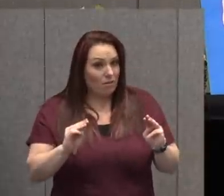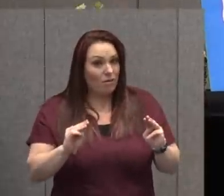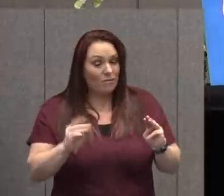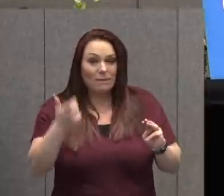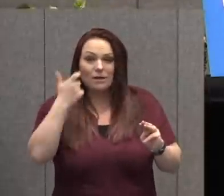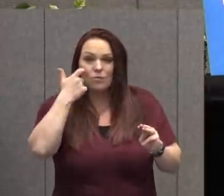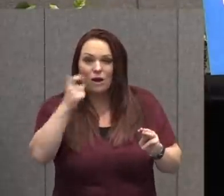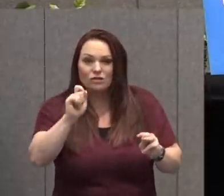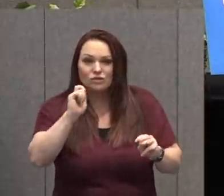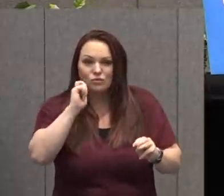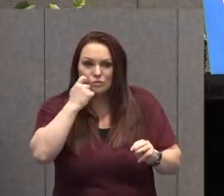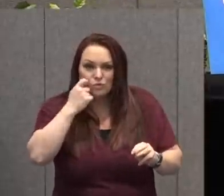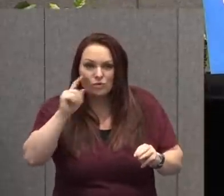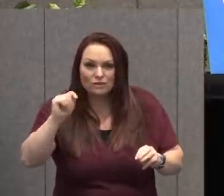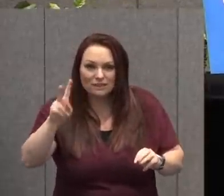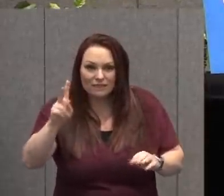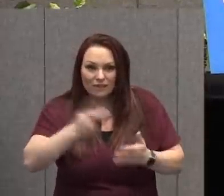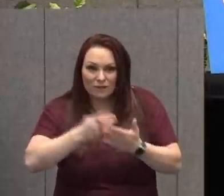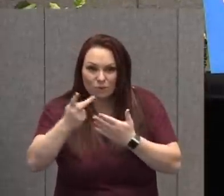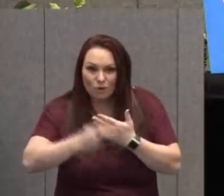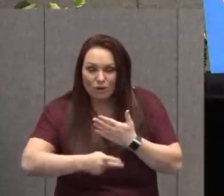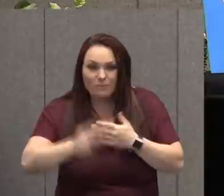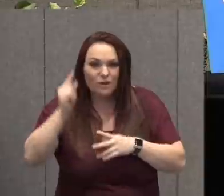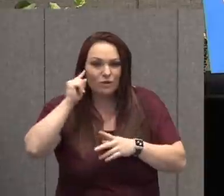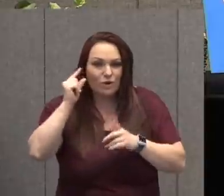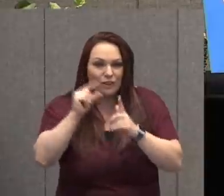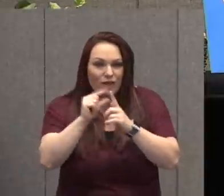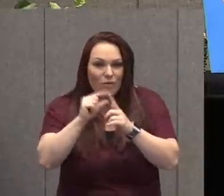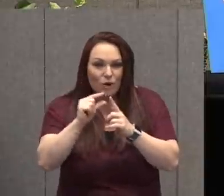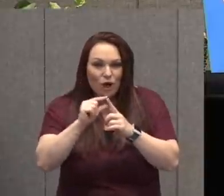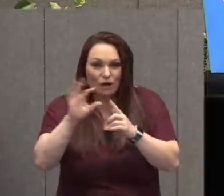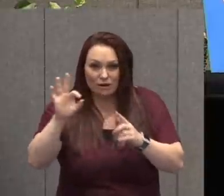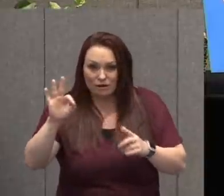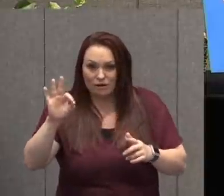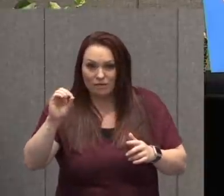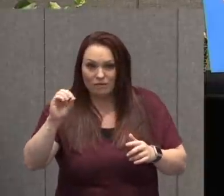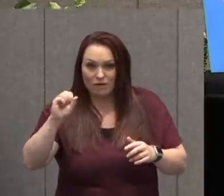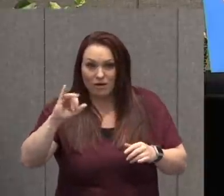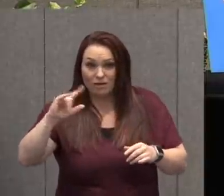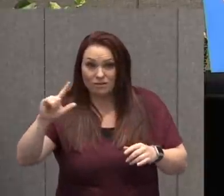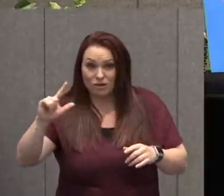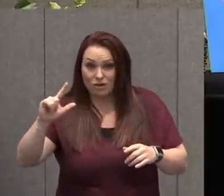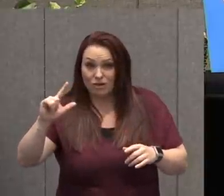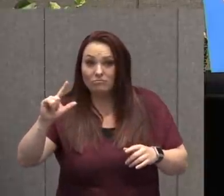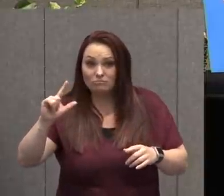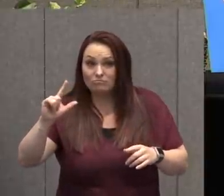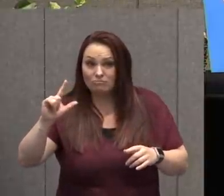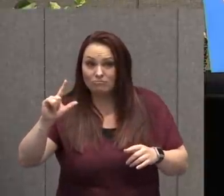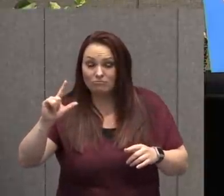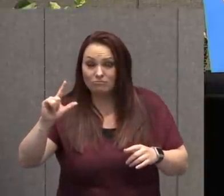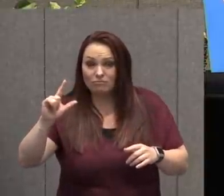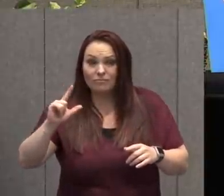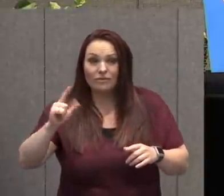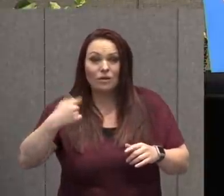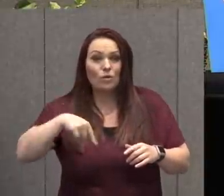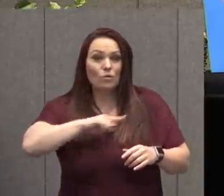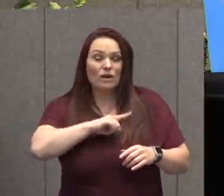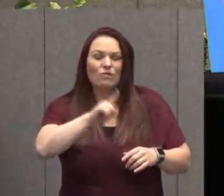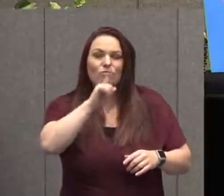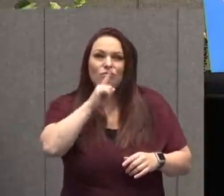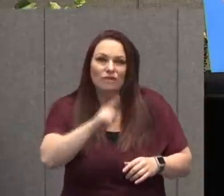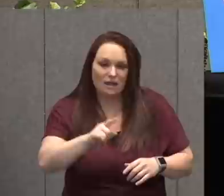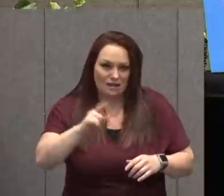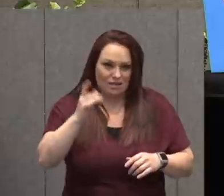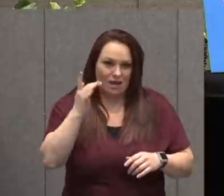cool TV show and you heard the word fossils. Now, we are so lucky today because Miss Jacobson